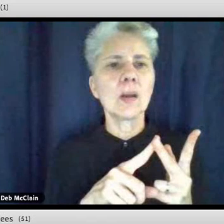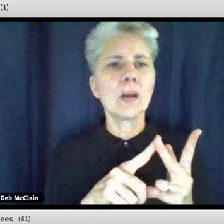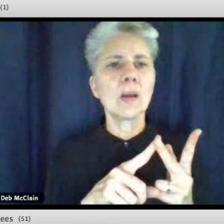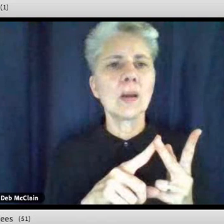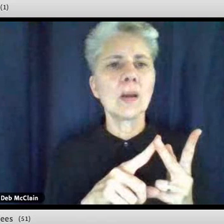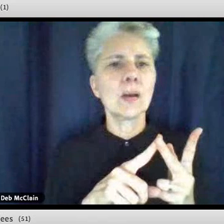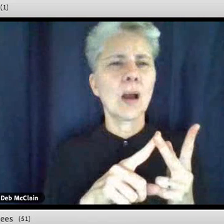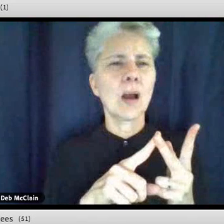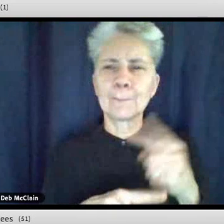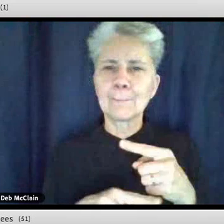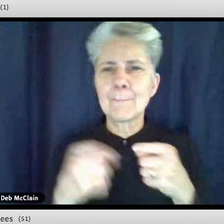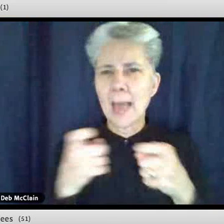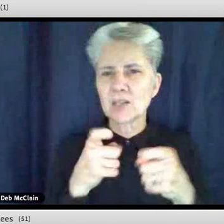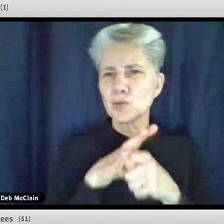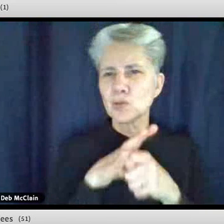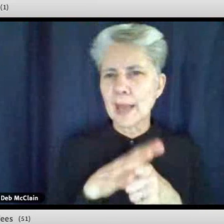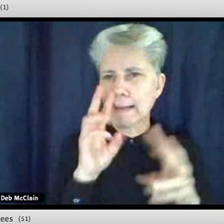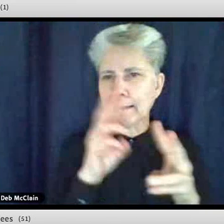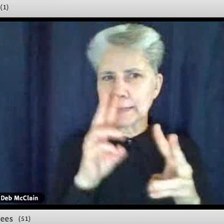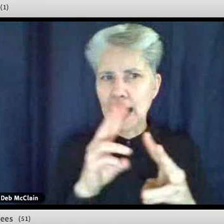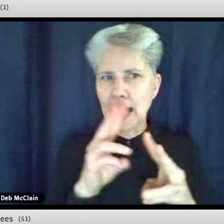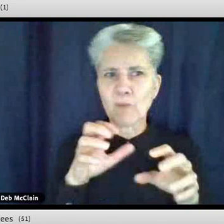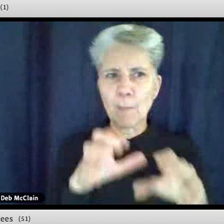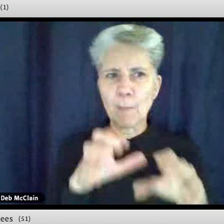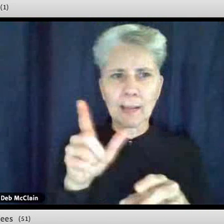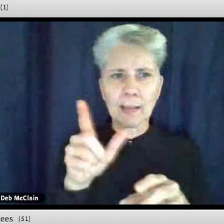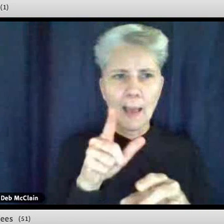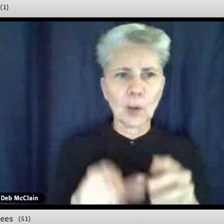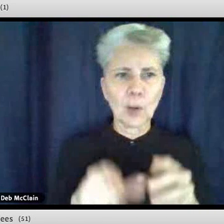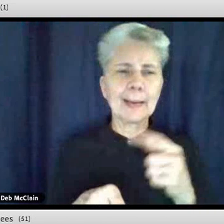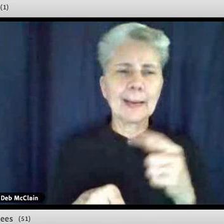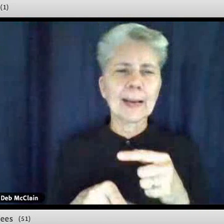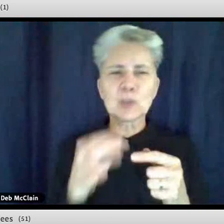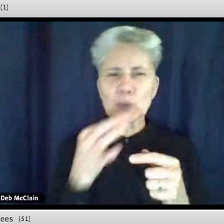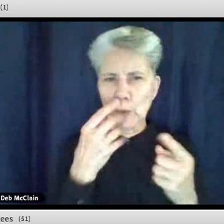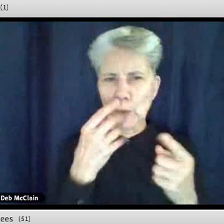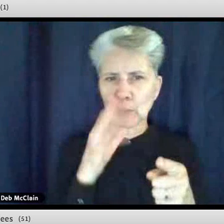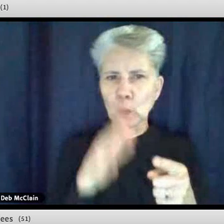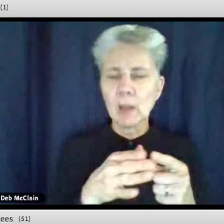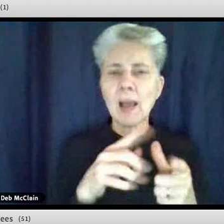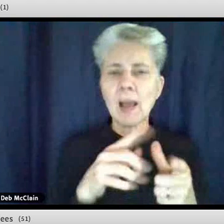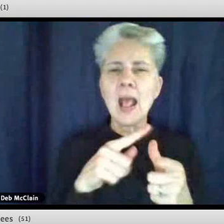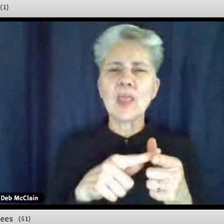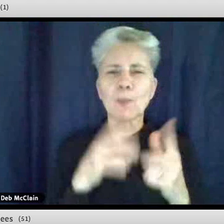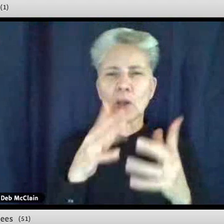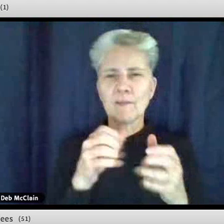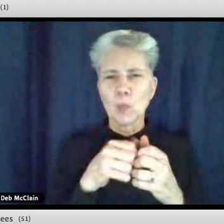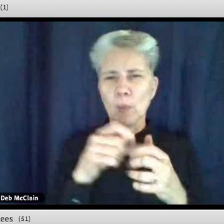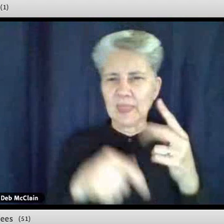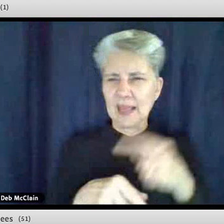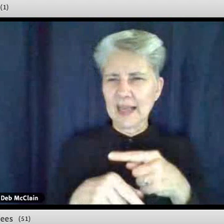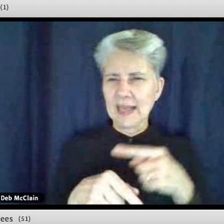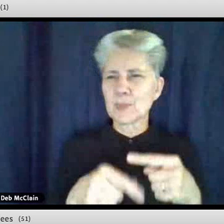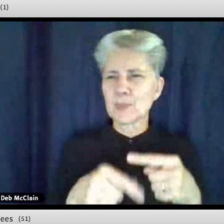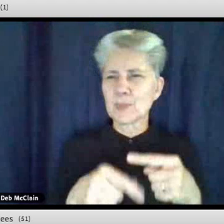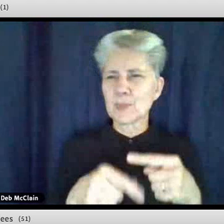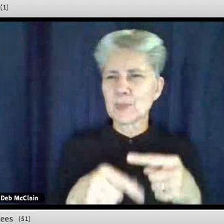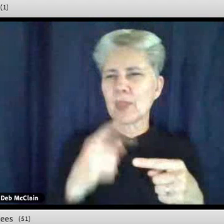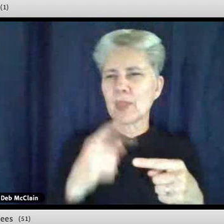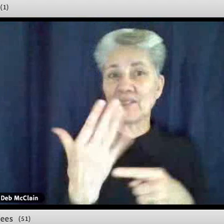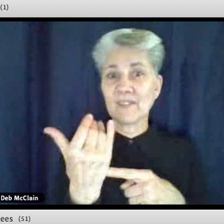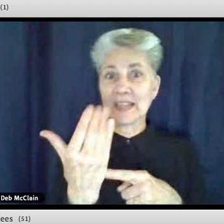about some of the scams that were coming out. There is managing stress and anxiety for the public libraries. Those